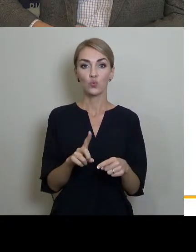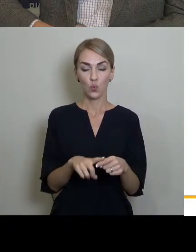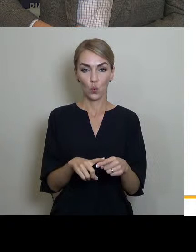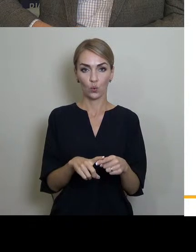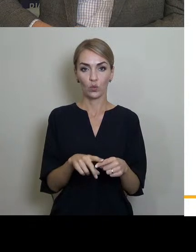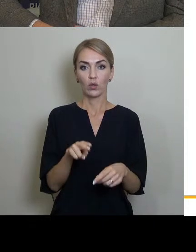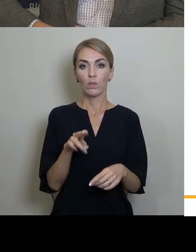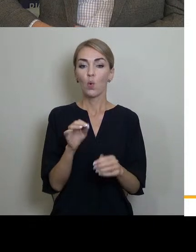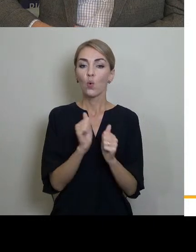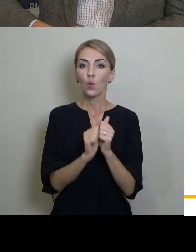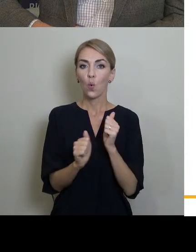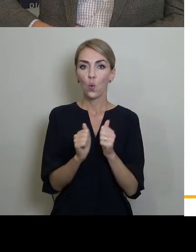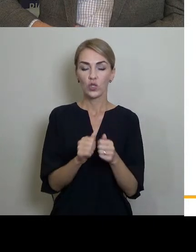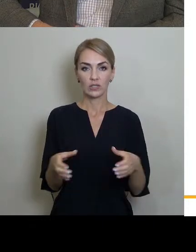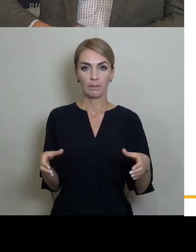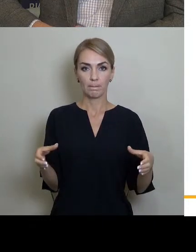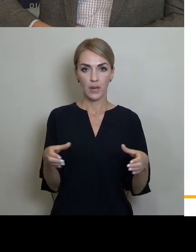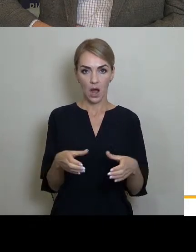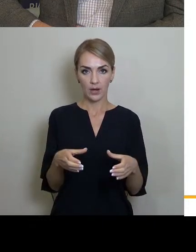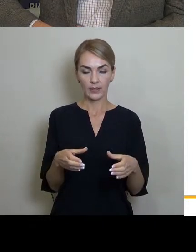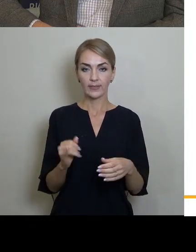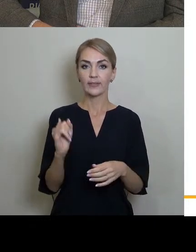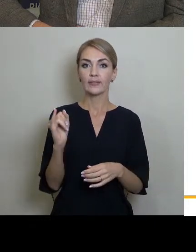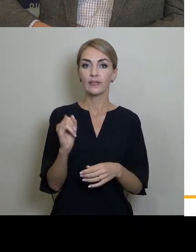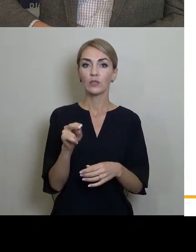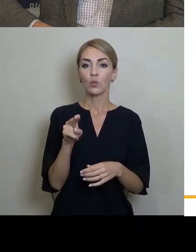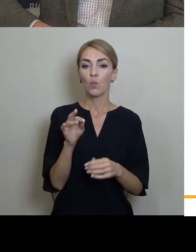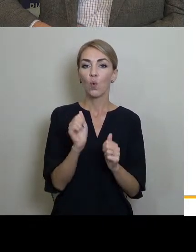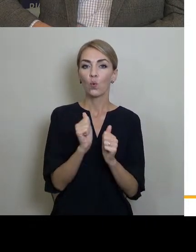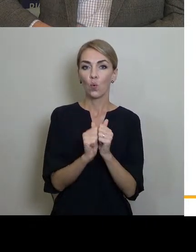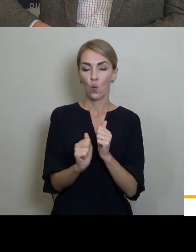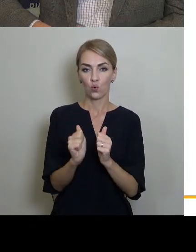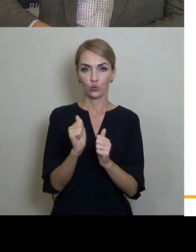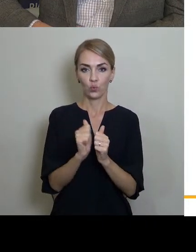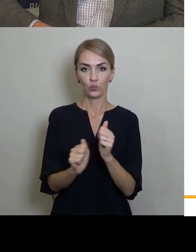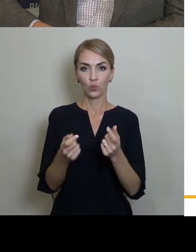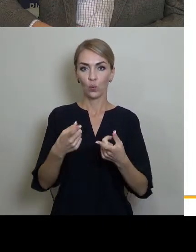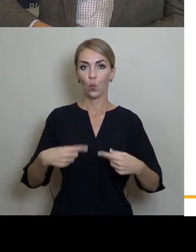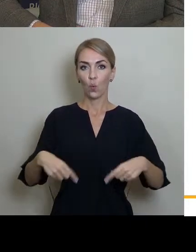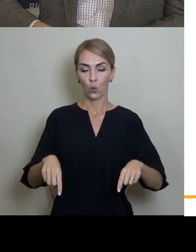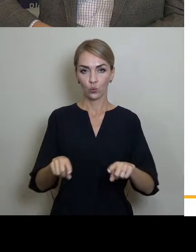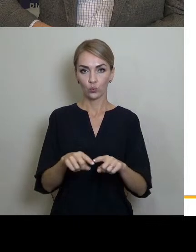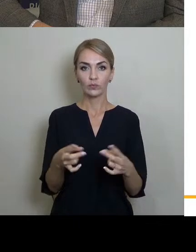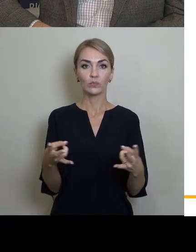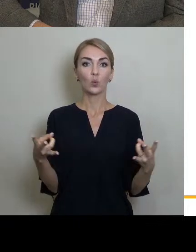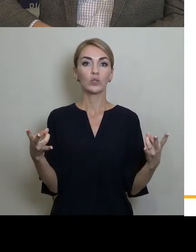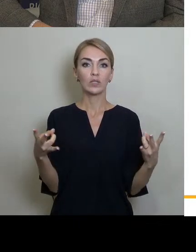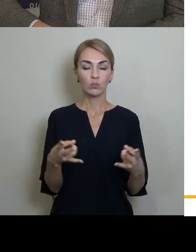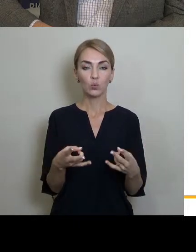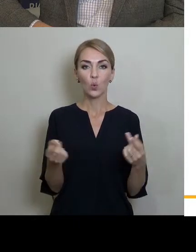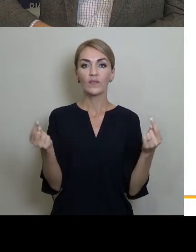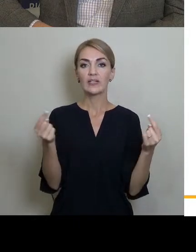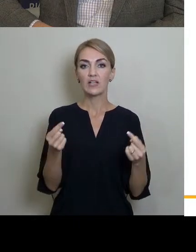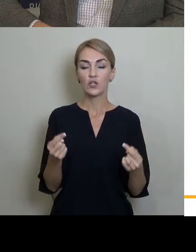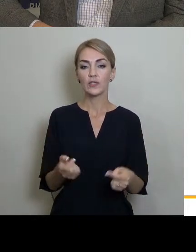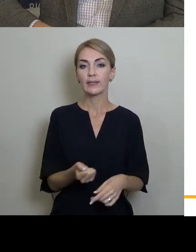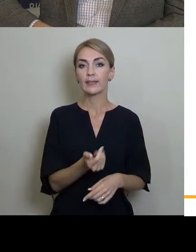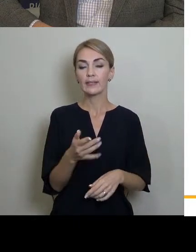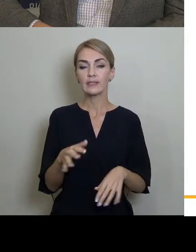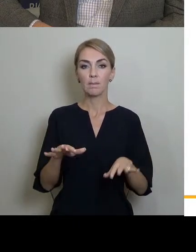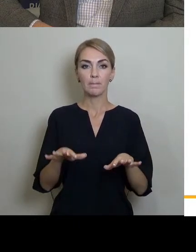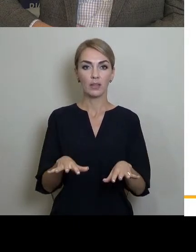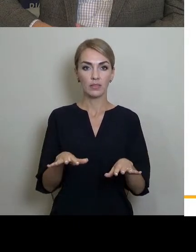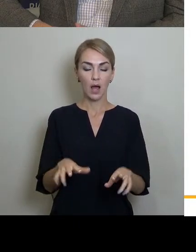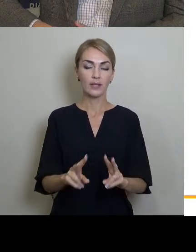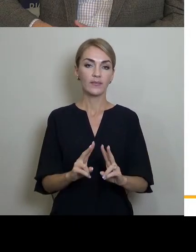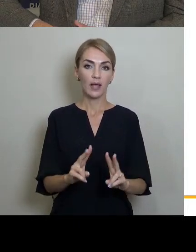that, in each of the parties and in each of the constituency, we need